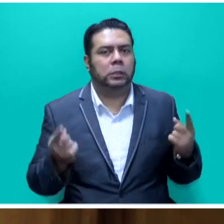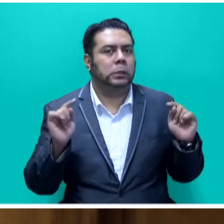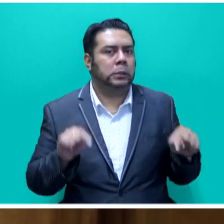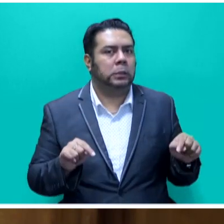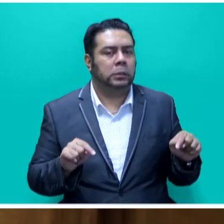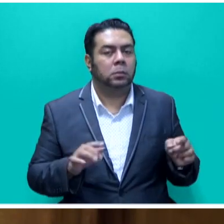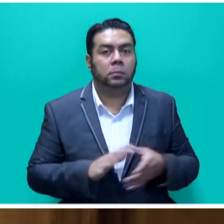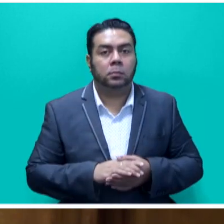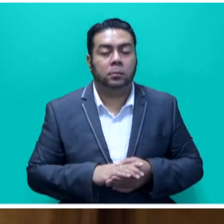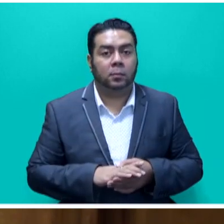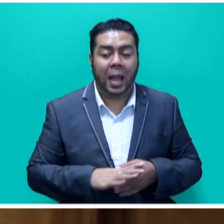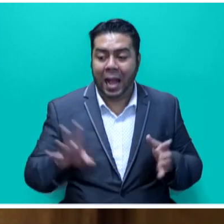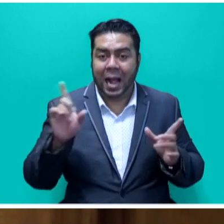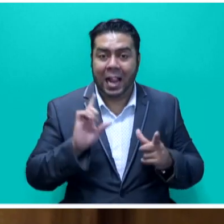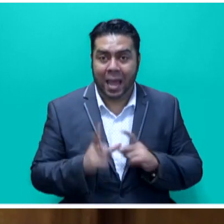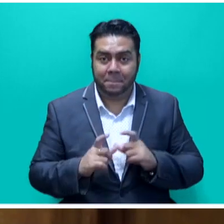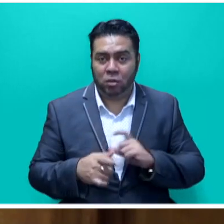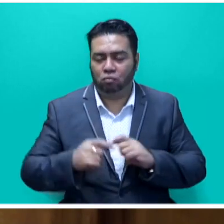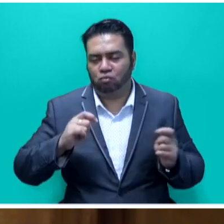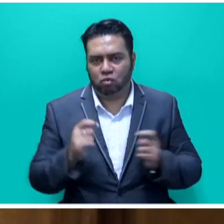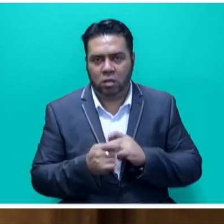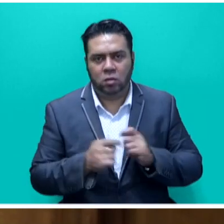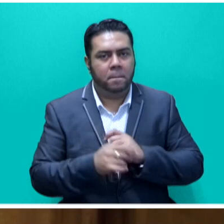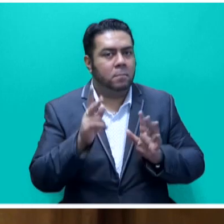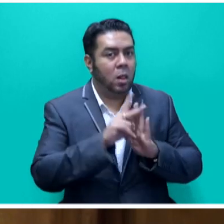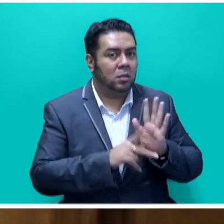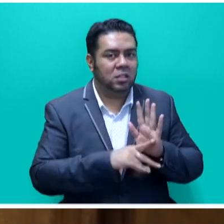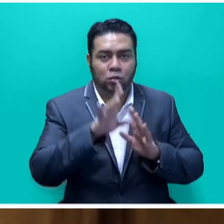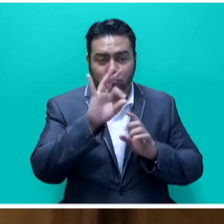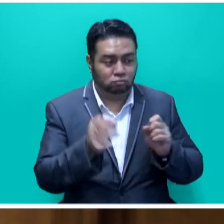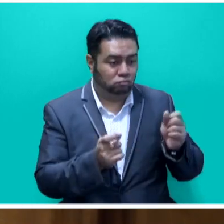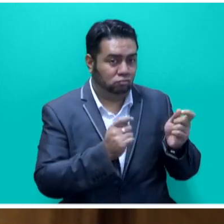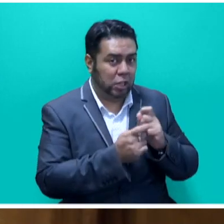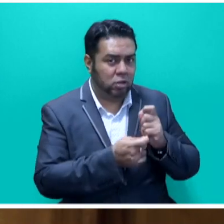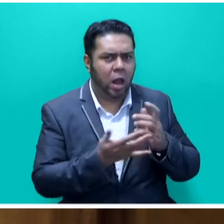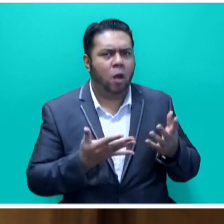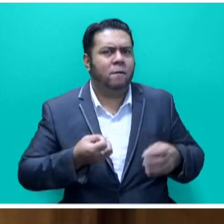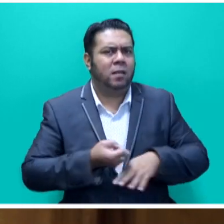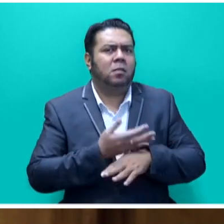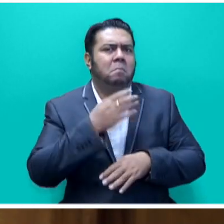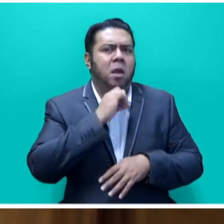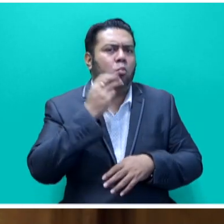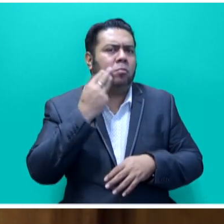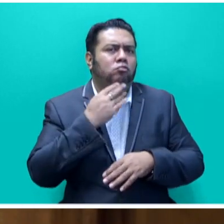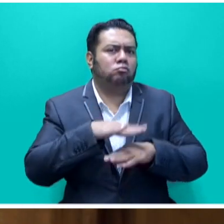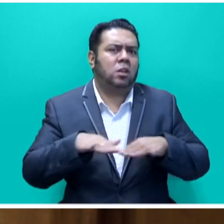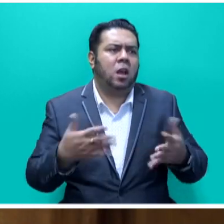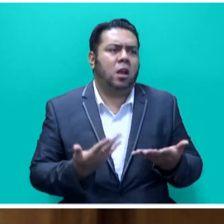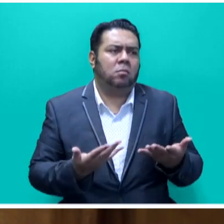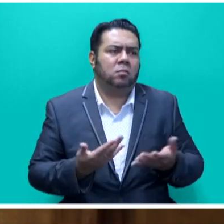Speaker, climate change policies did not address the different ways in which climate change affected men, women, and children.